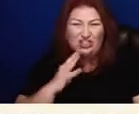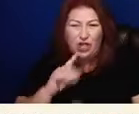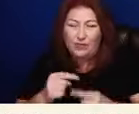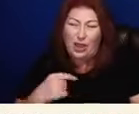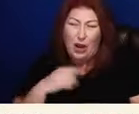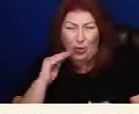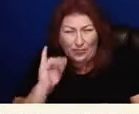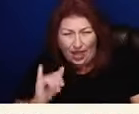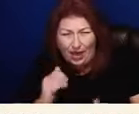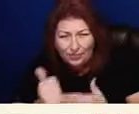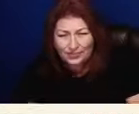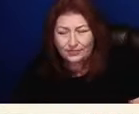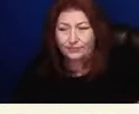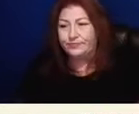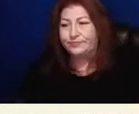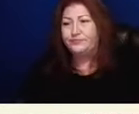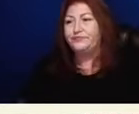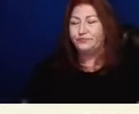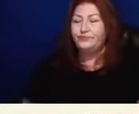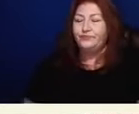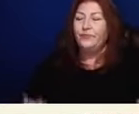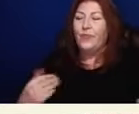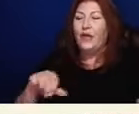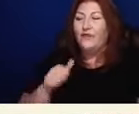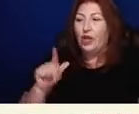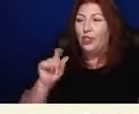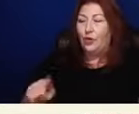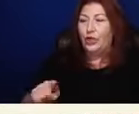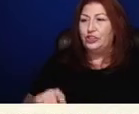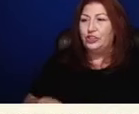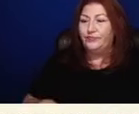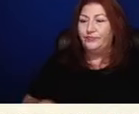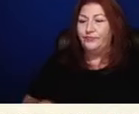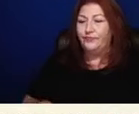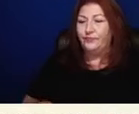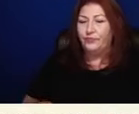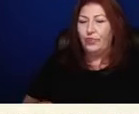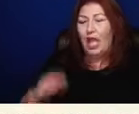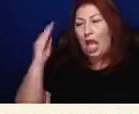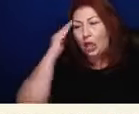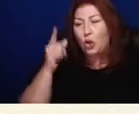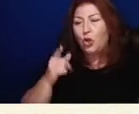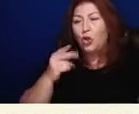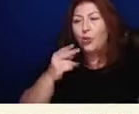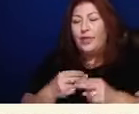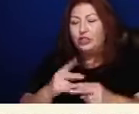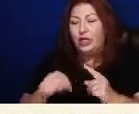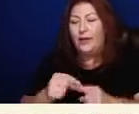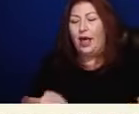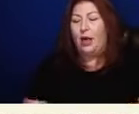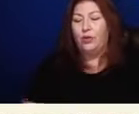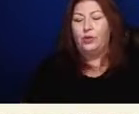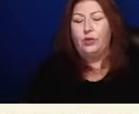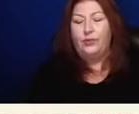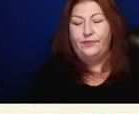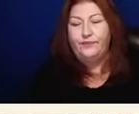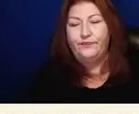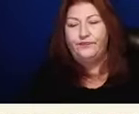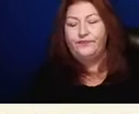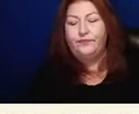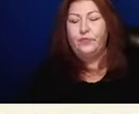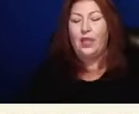helps. Yeah, we have another question. Lacey, I know you mentioned about how, you know, social